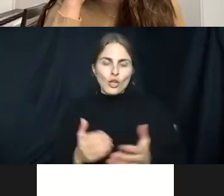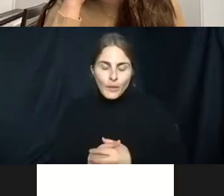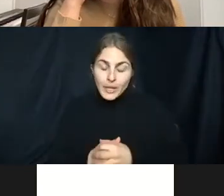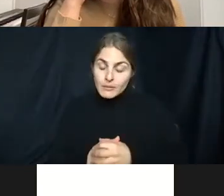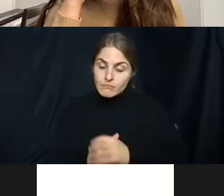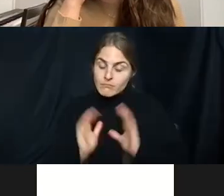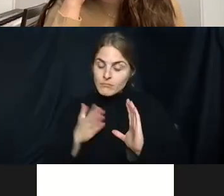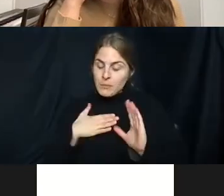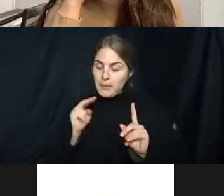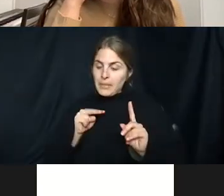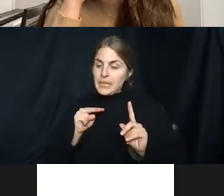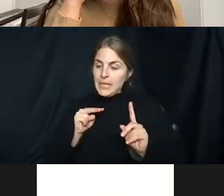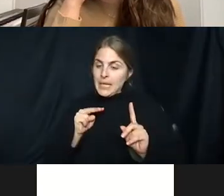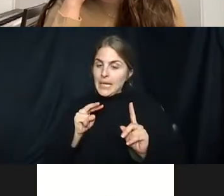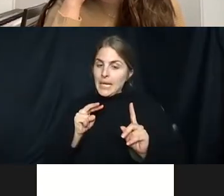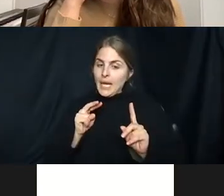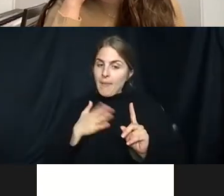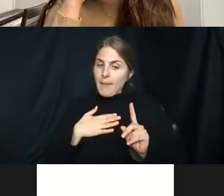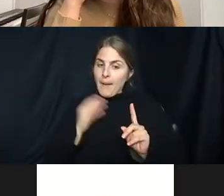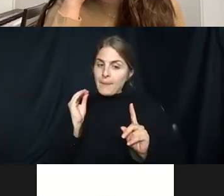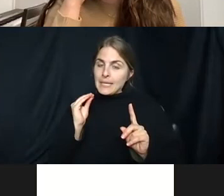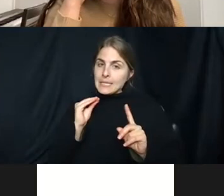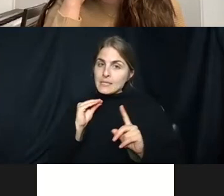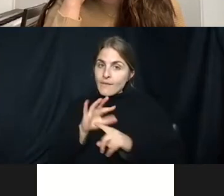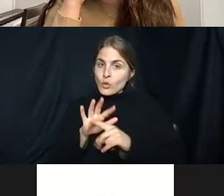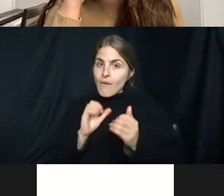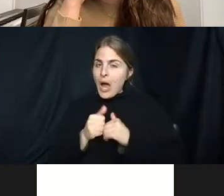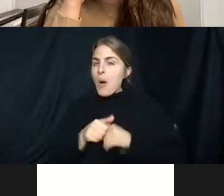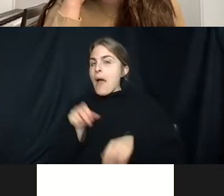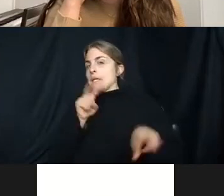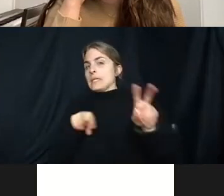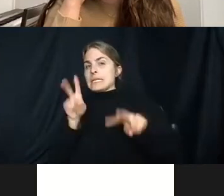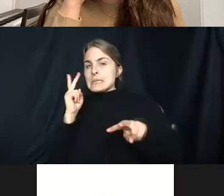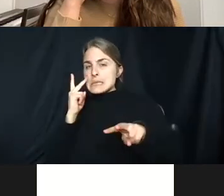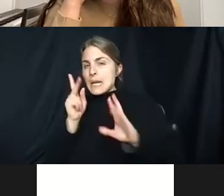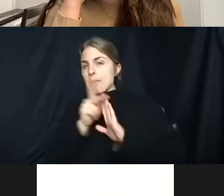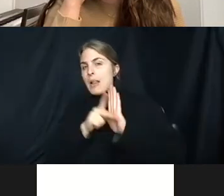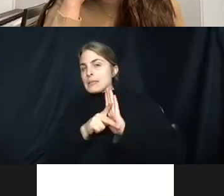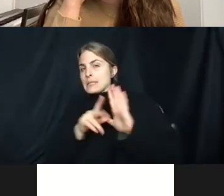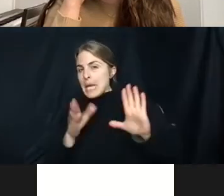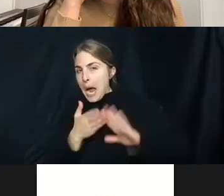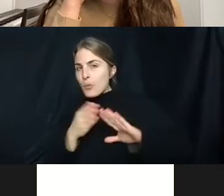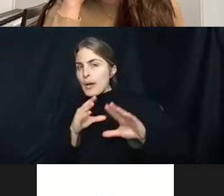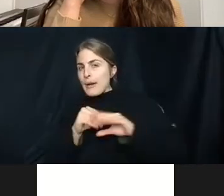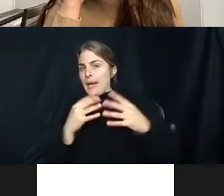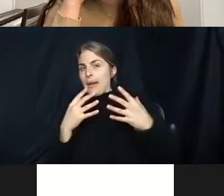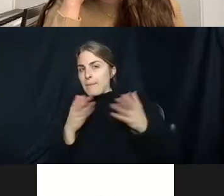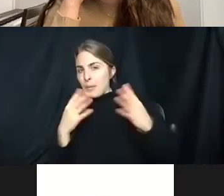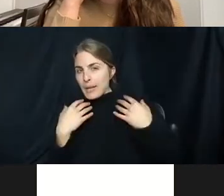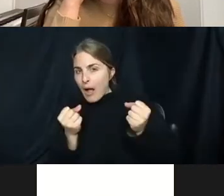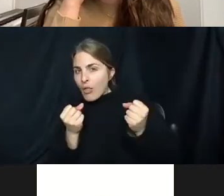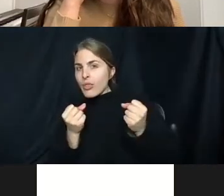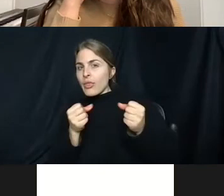and I think that that's influenced by both how I've seen policy operate in public health spaces in particular as something that is